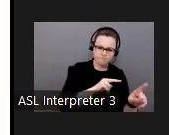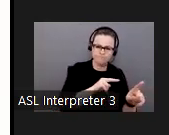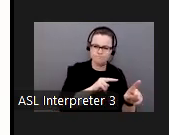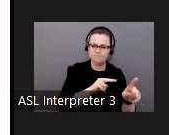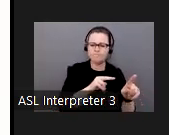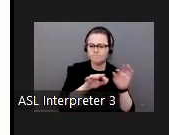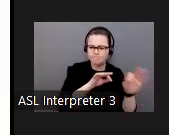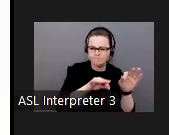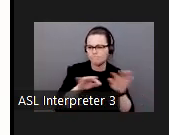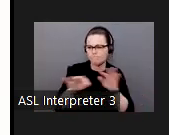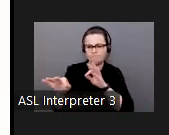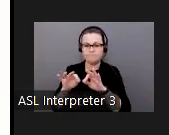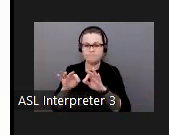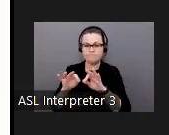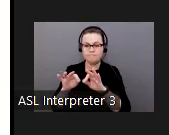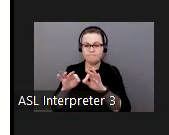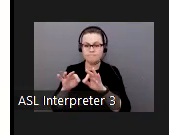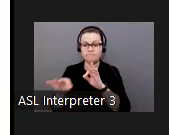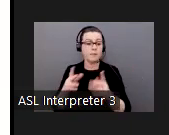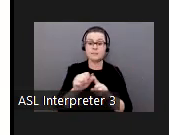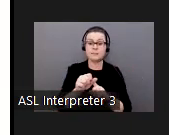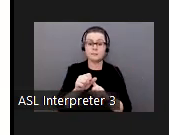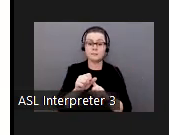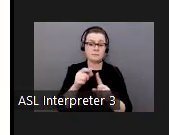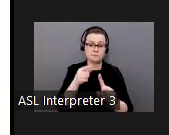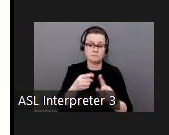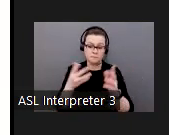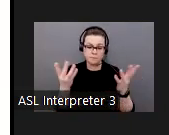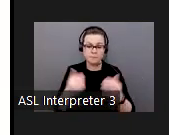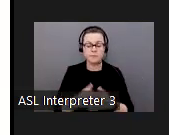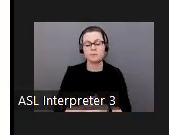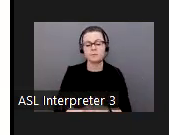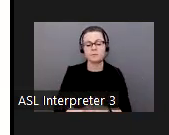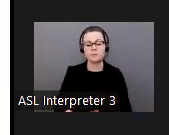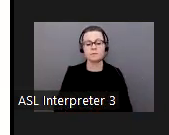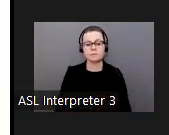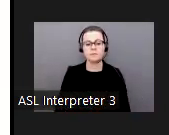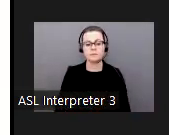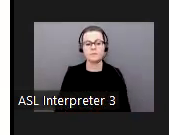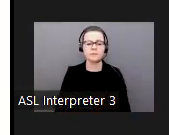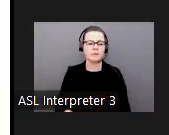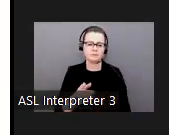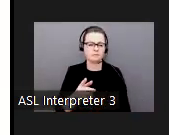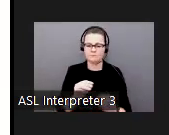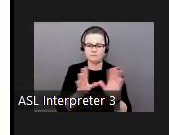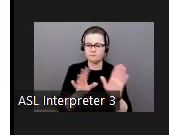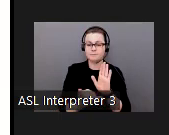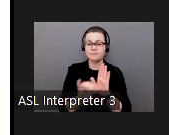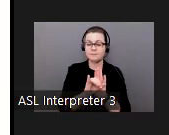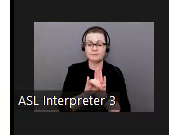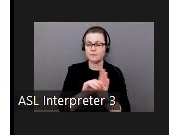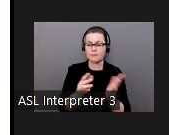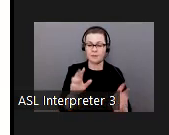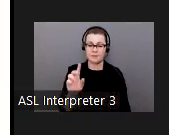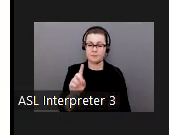What is the situation? Okay. So we can see that there's a history of domestic violence here. Phil's